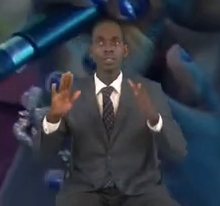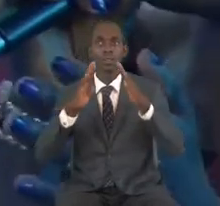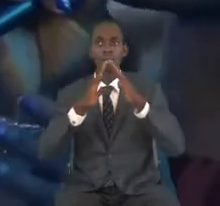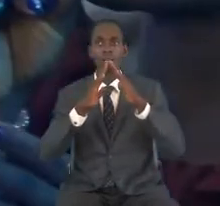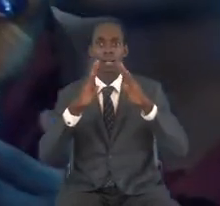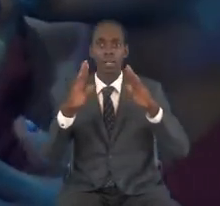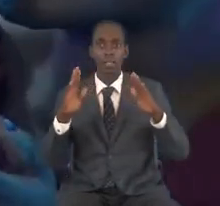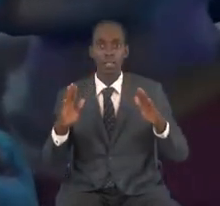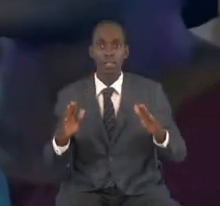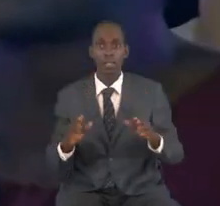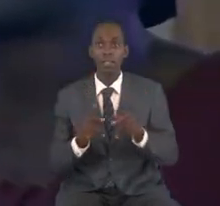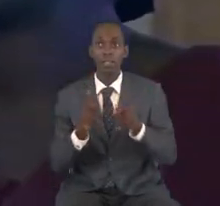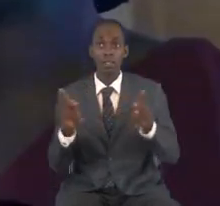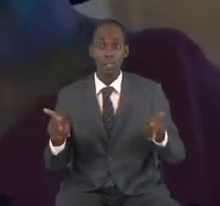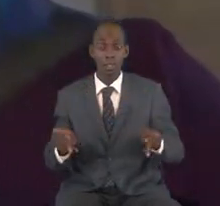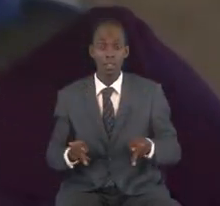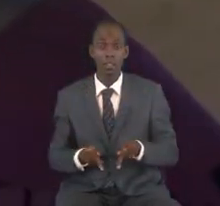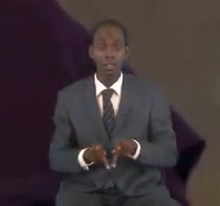worry